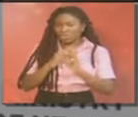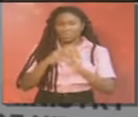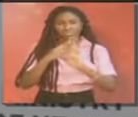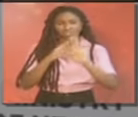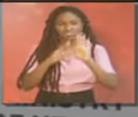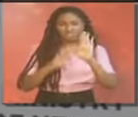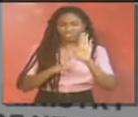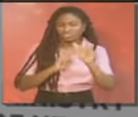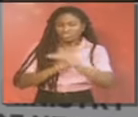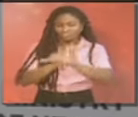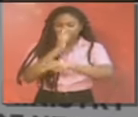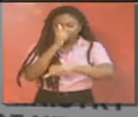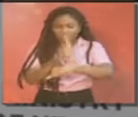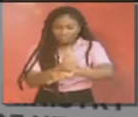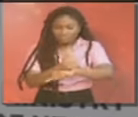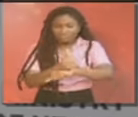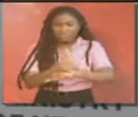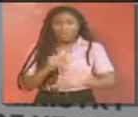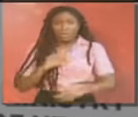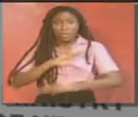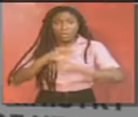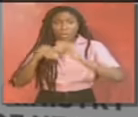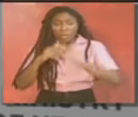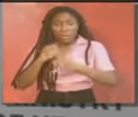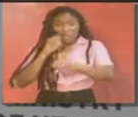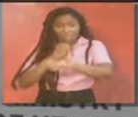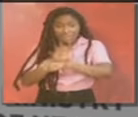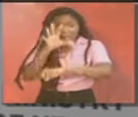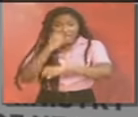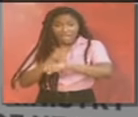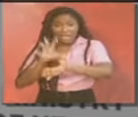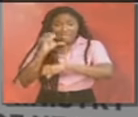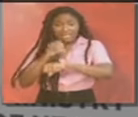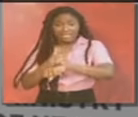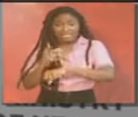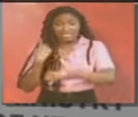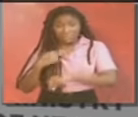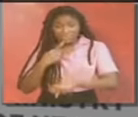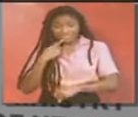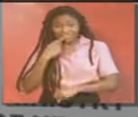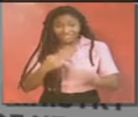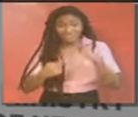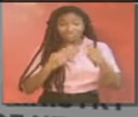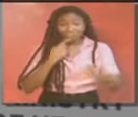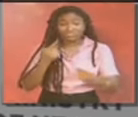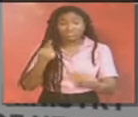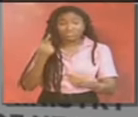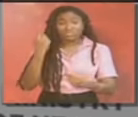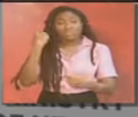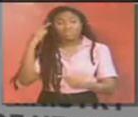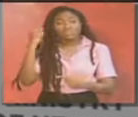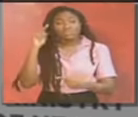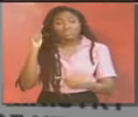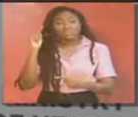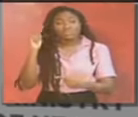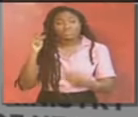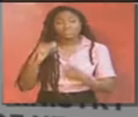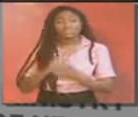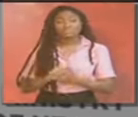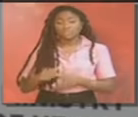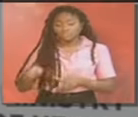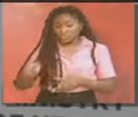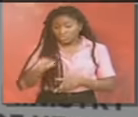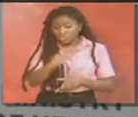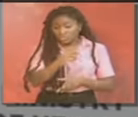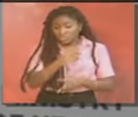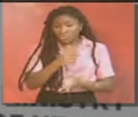place, all of the recommendations that we continue to make are our barrier between ourselves as a population and the